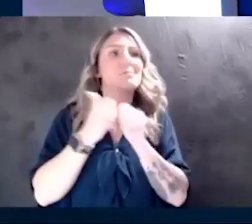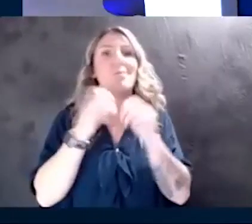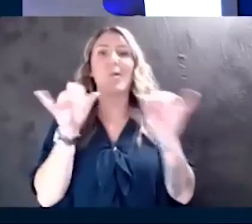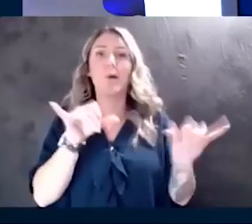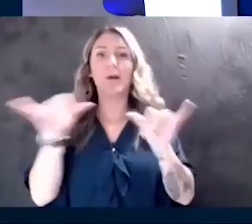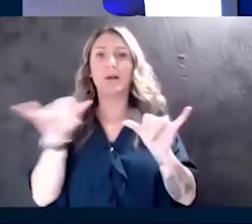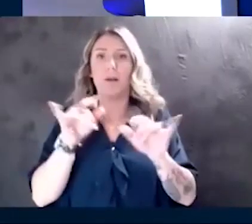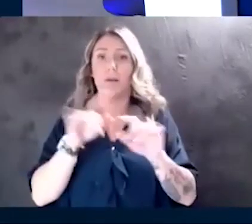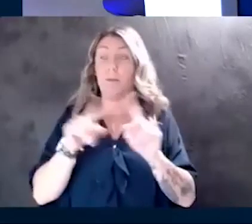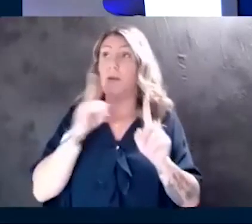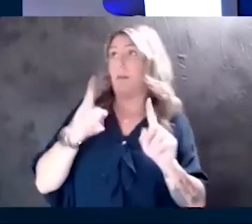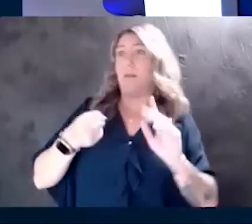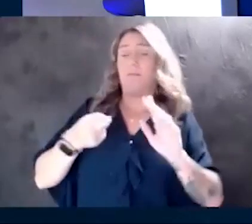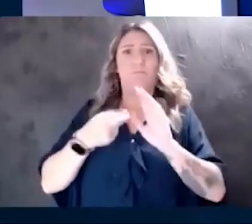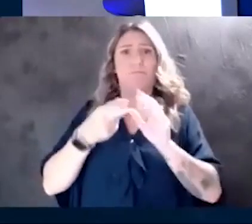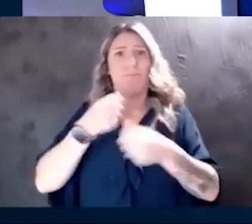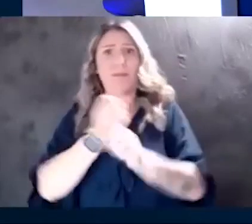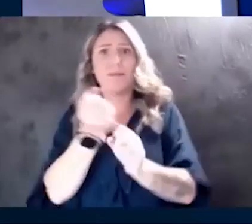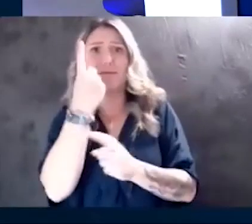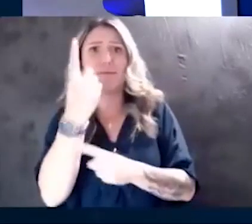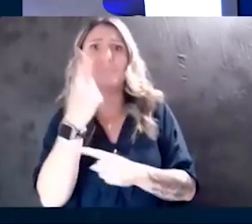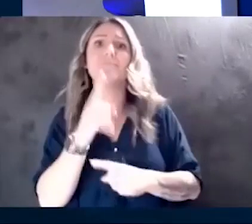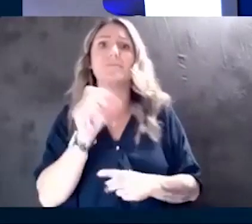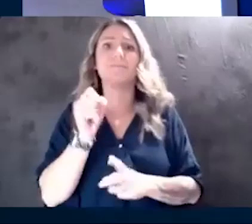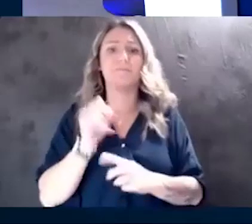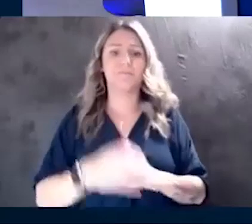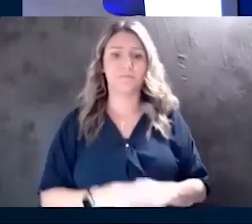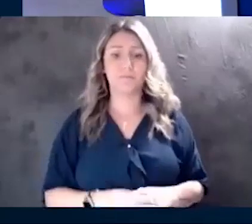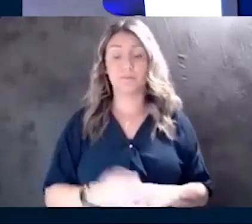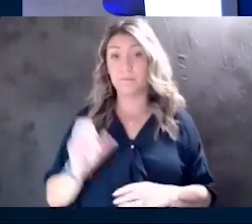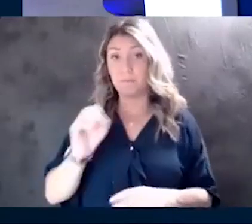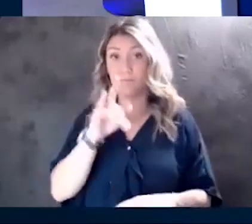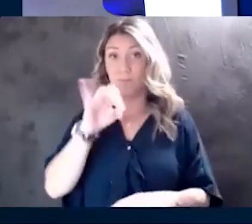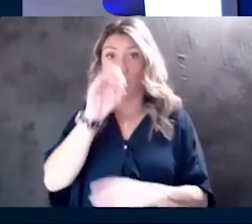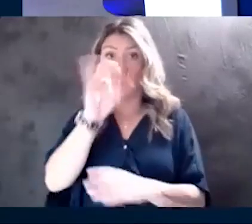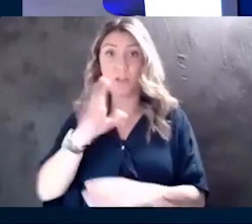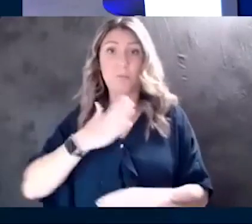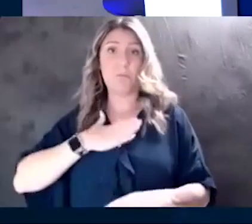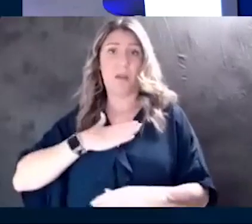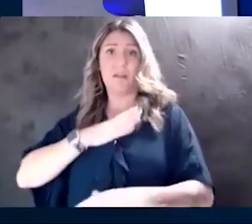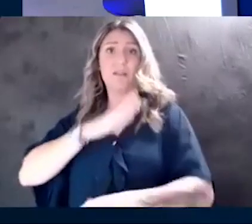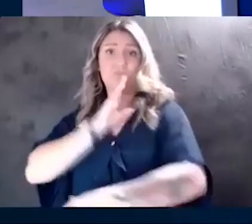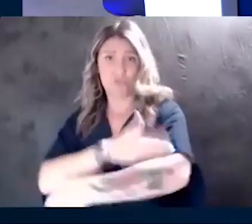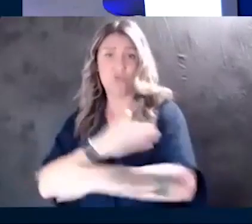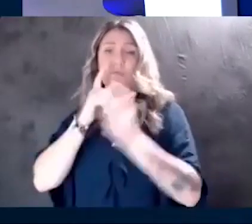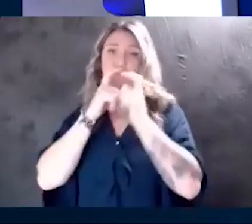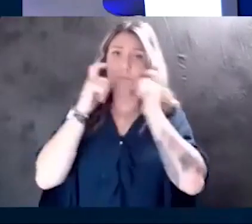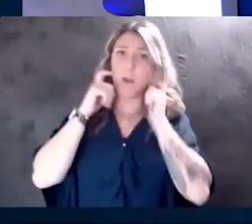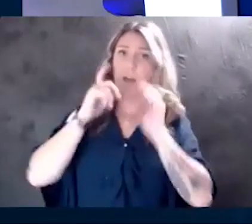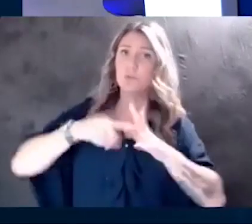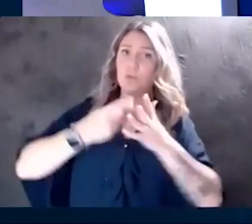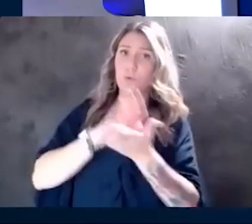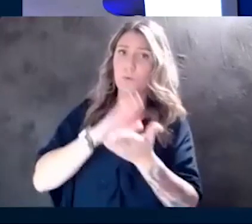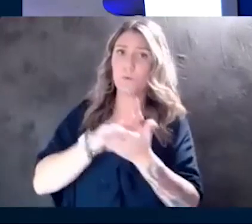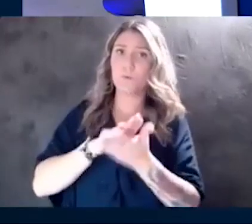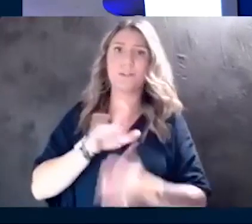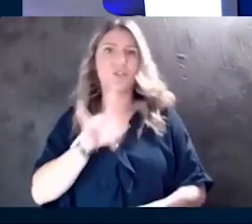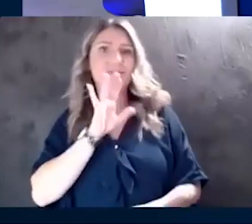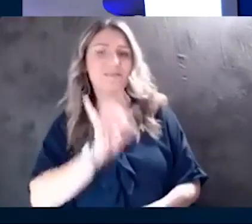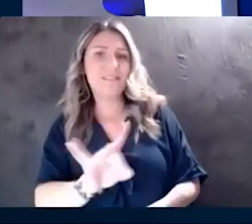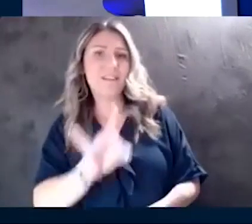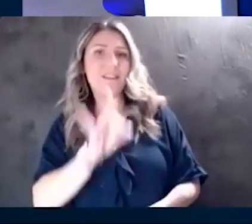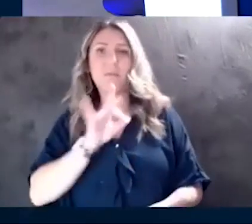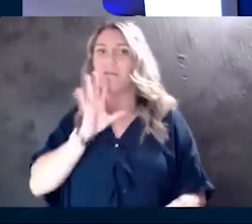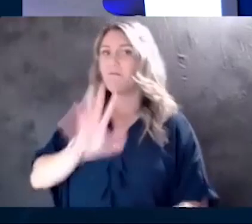sure. Definitely. Okay, and, Shelby, what's your thoughts? My daughter will be masking starting out the school year. I know that. She's 8 years old. My 5-year-old's going into school for the